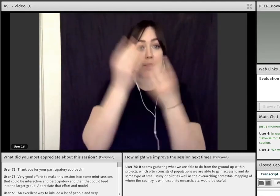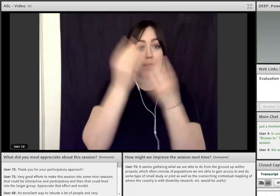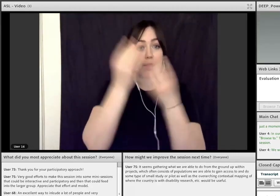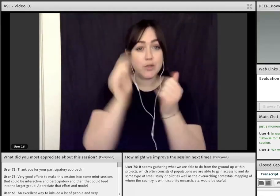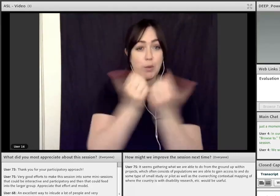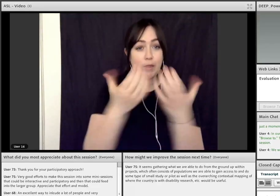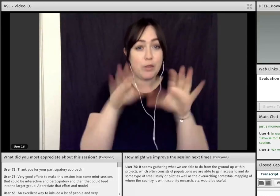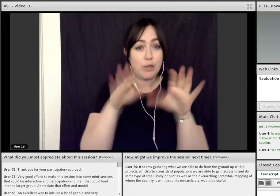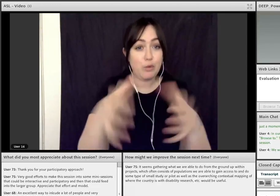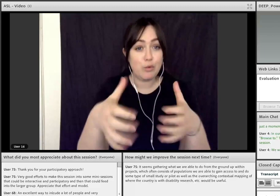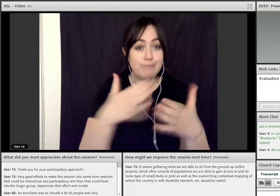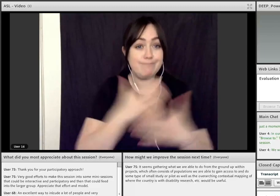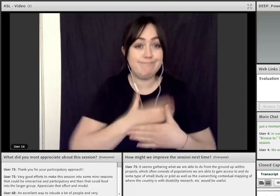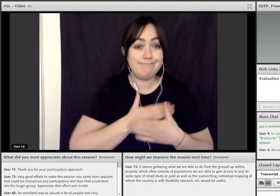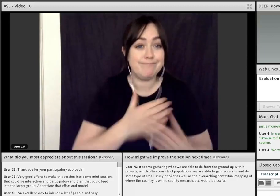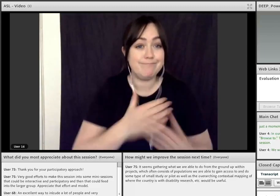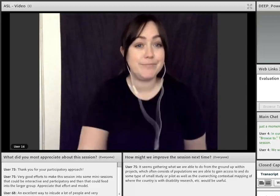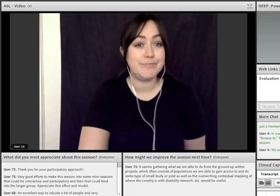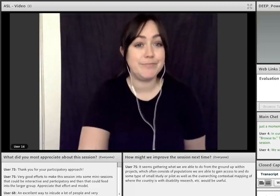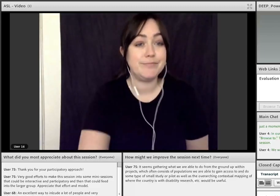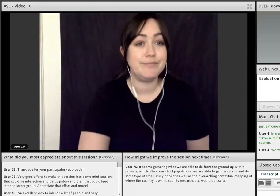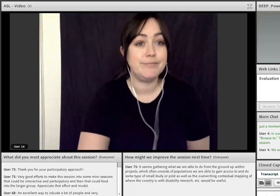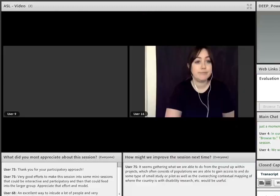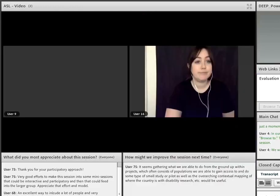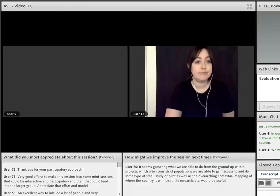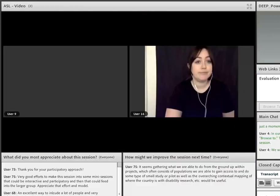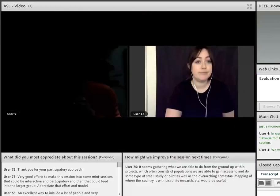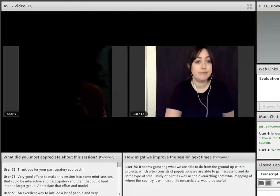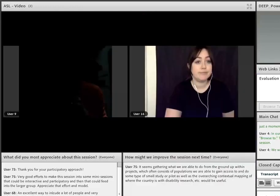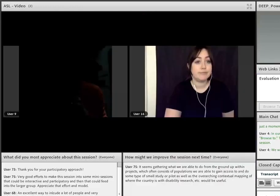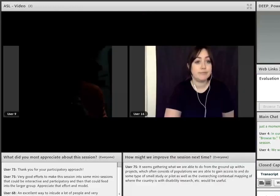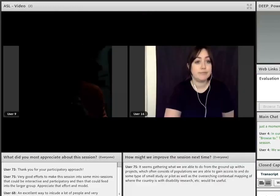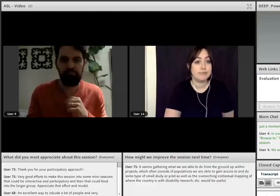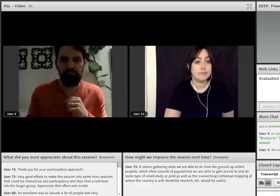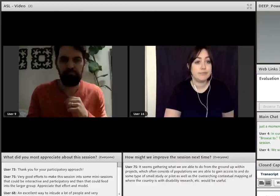group. Much appreciation.